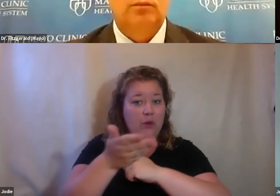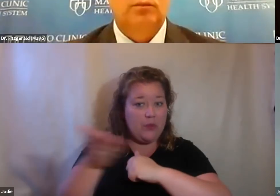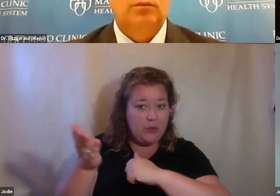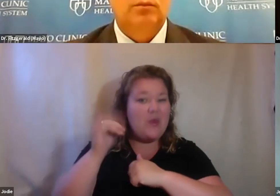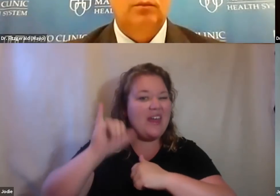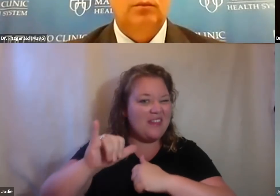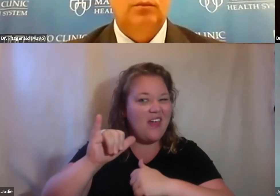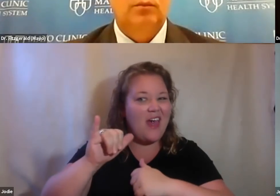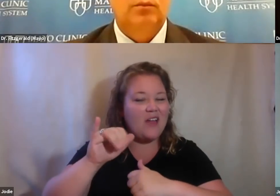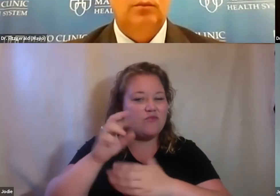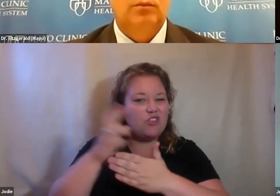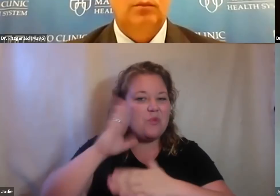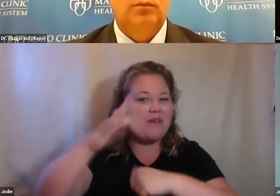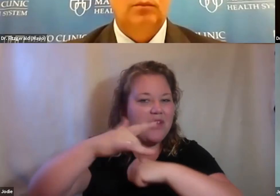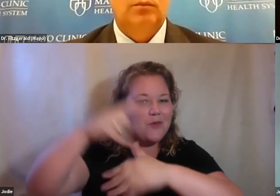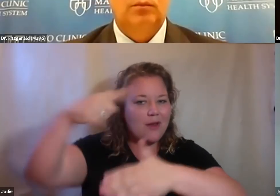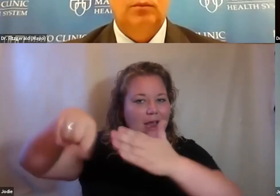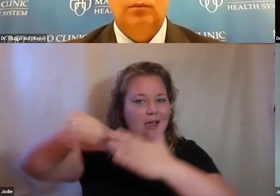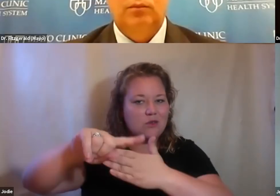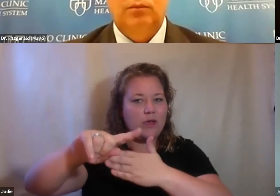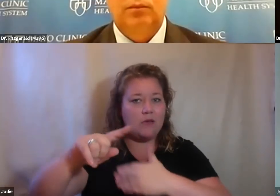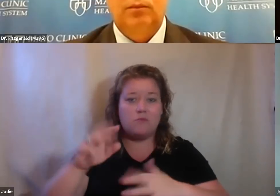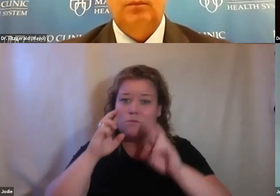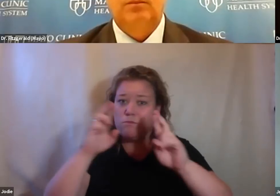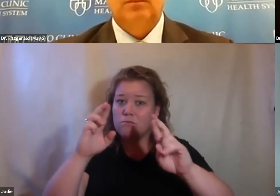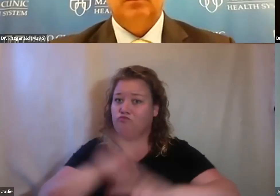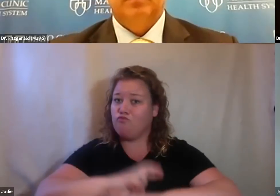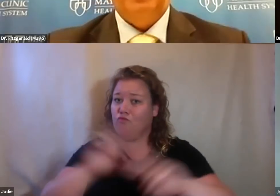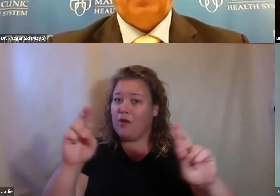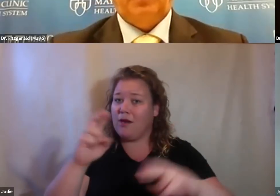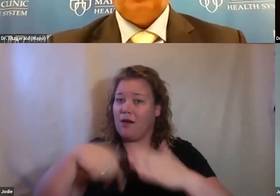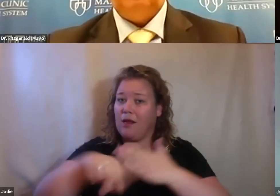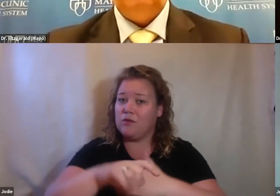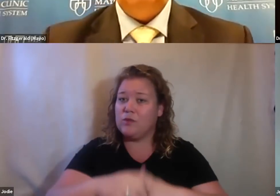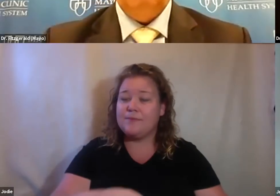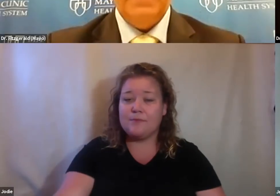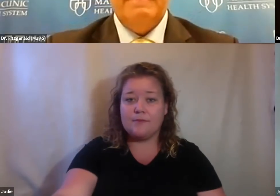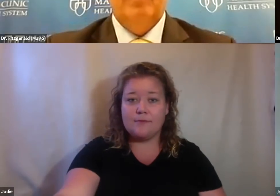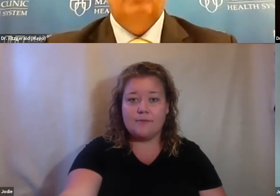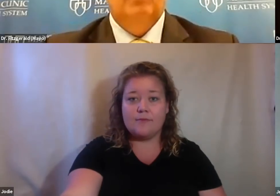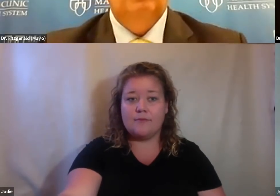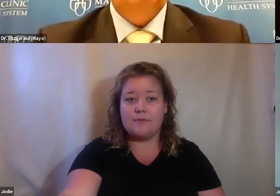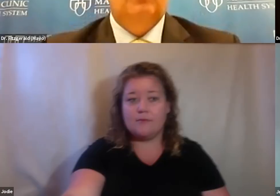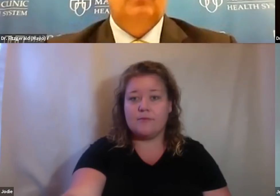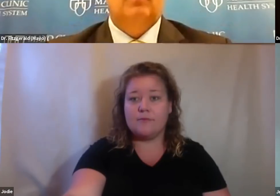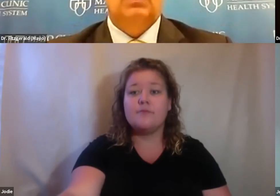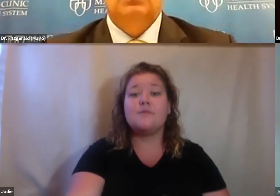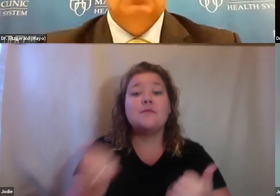resource next week, as long as it is ready to go. Next, I'm going to turn it over to Dr. Fitzgerald.